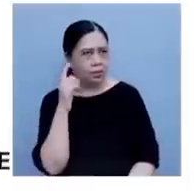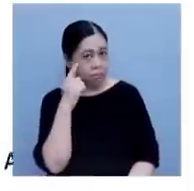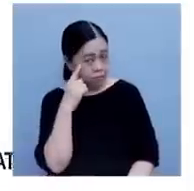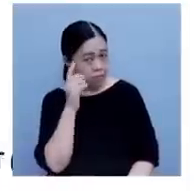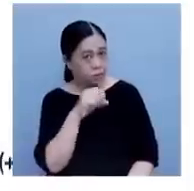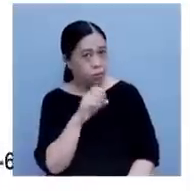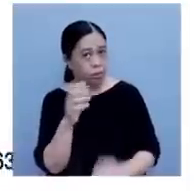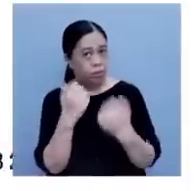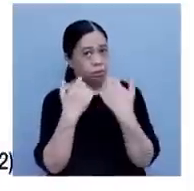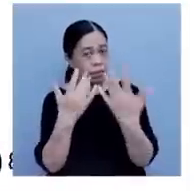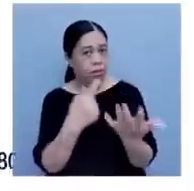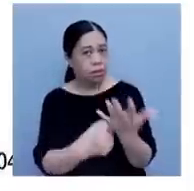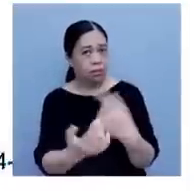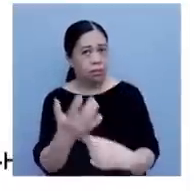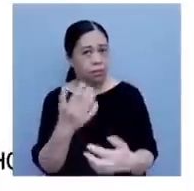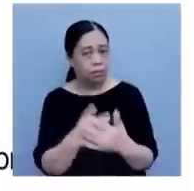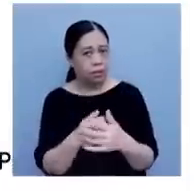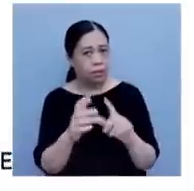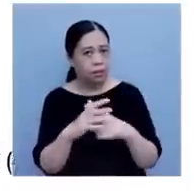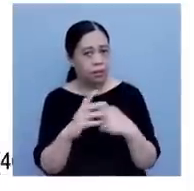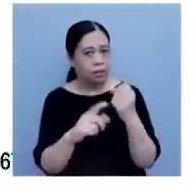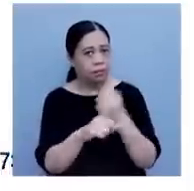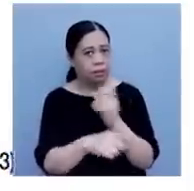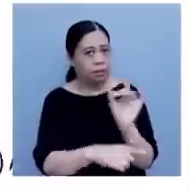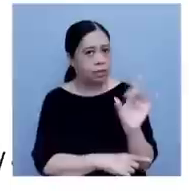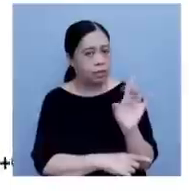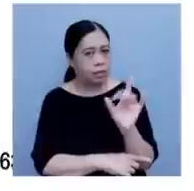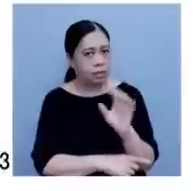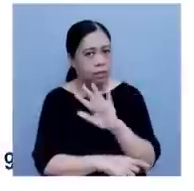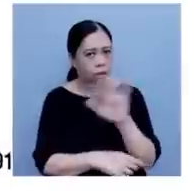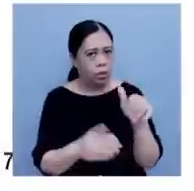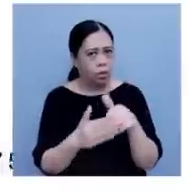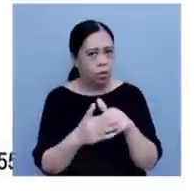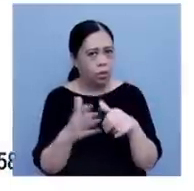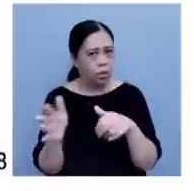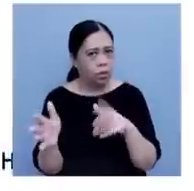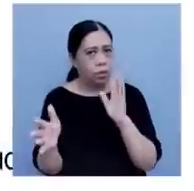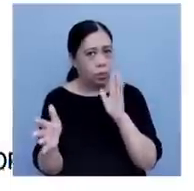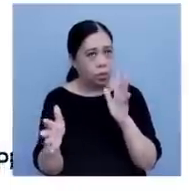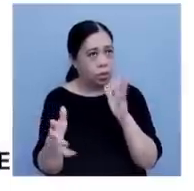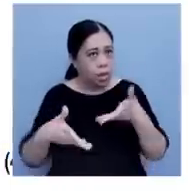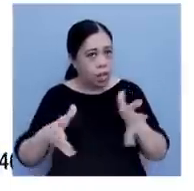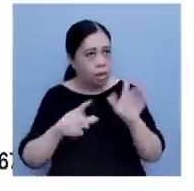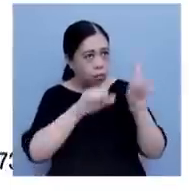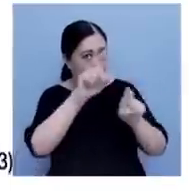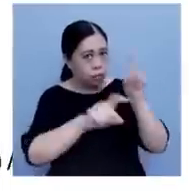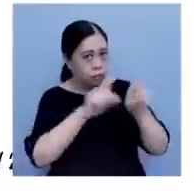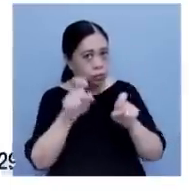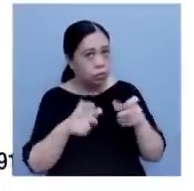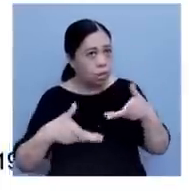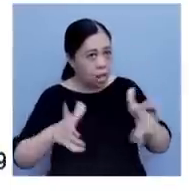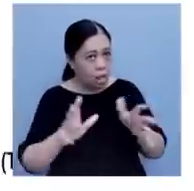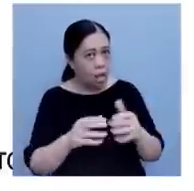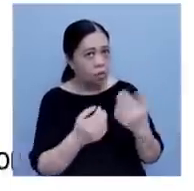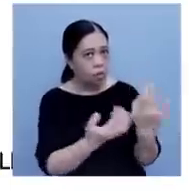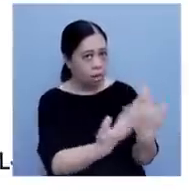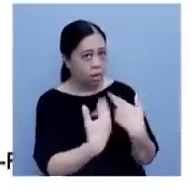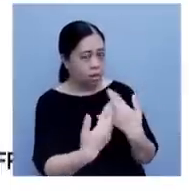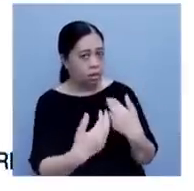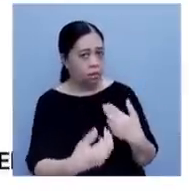plenary debates do begin come September 18, that all these questions will be allowed and they'll be allowed to answer as well? Go